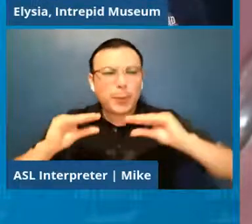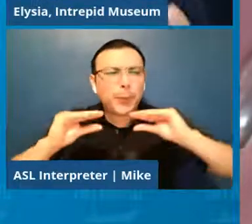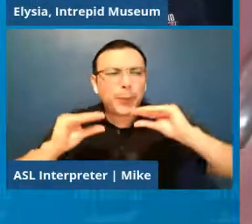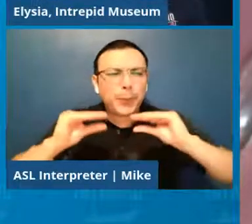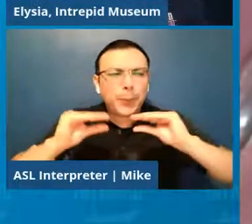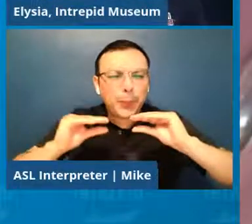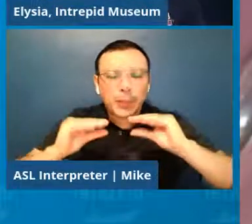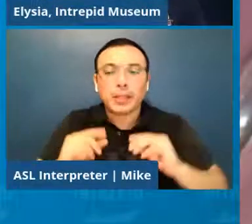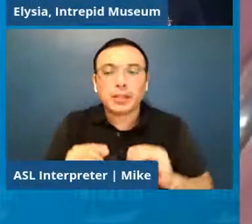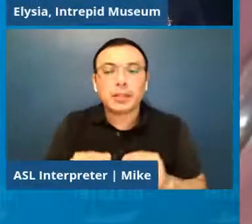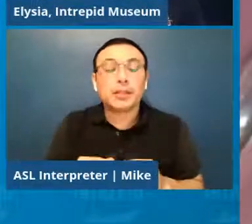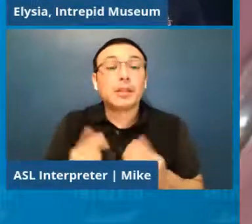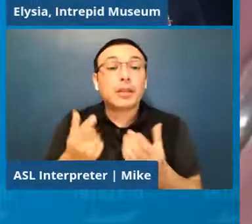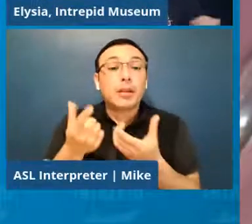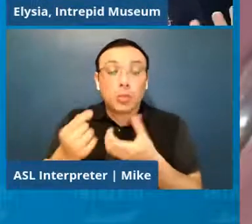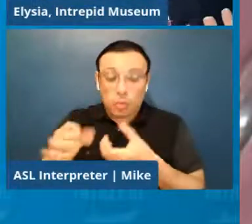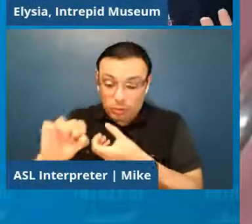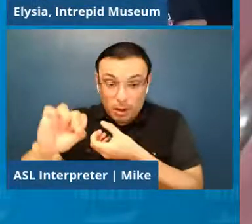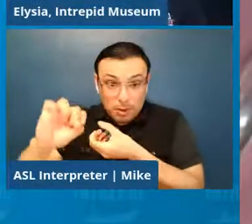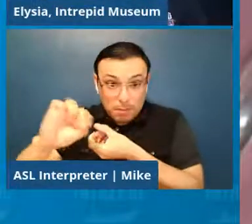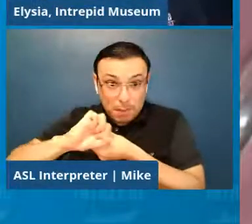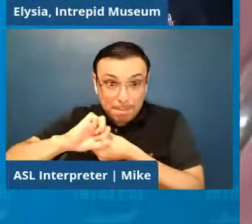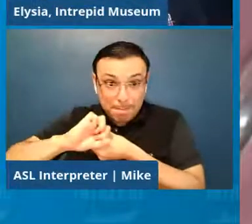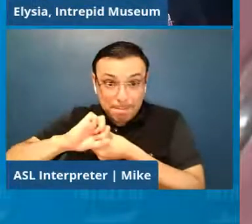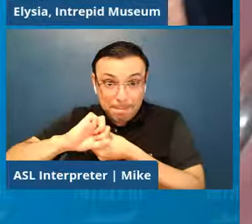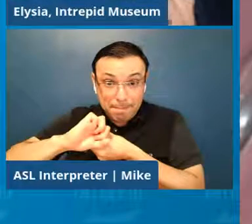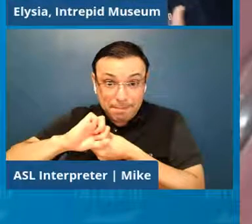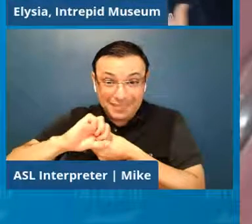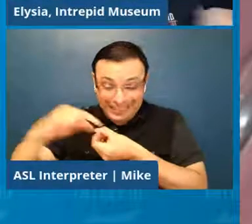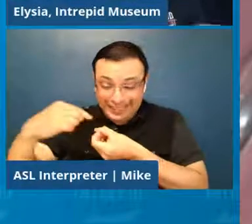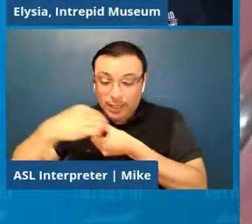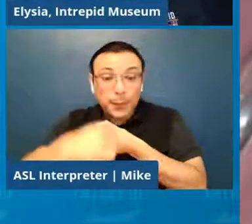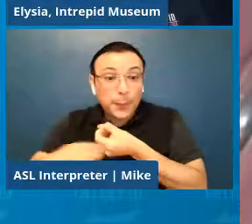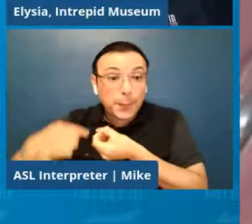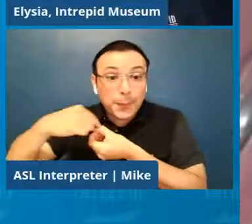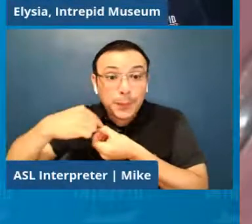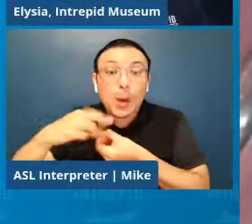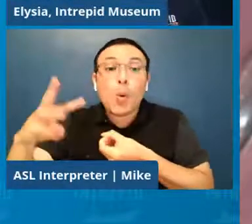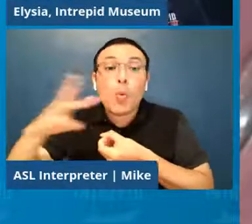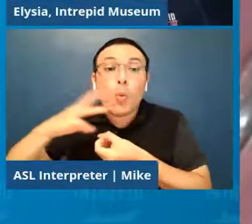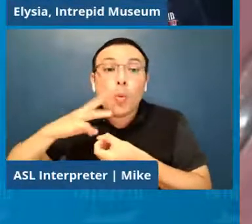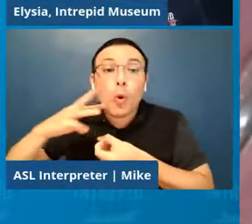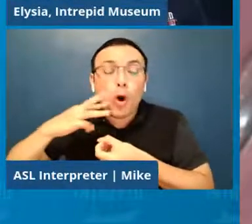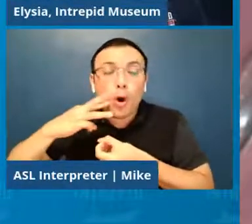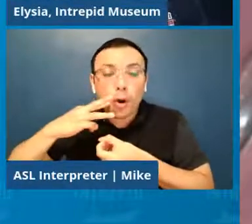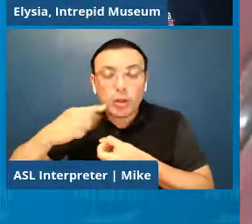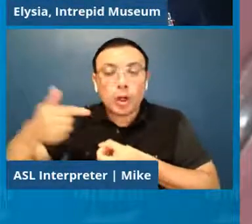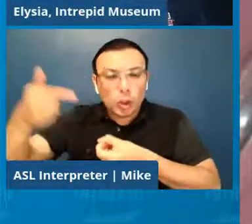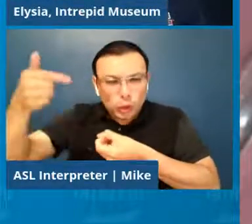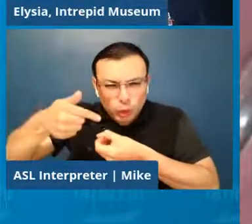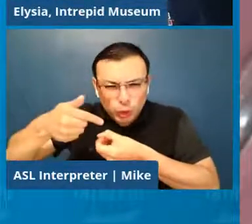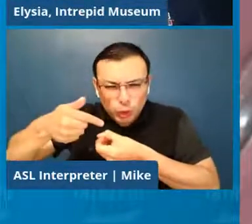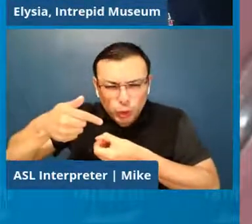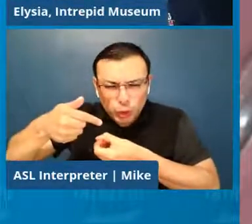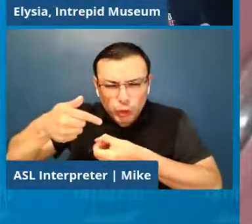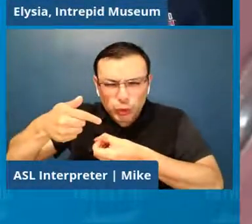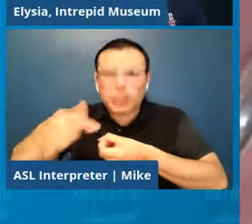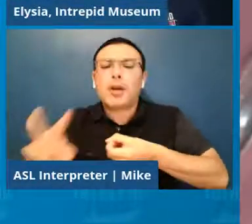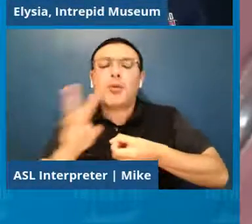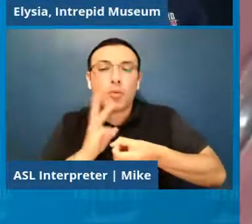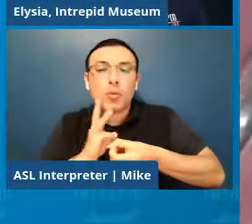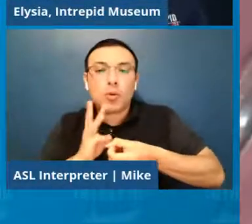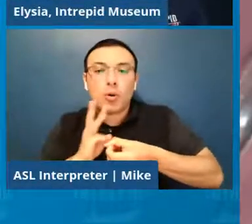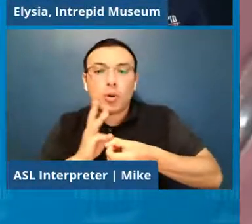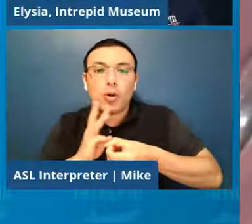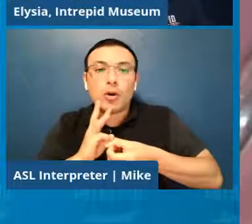and a water injection port was there. And then after the water was actually inserted into the package from a pouch that they had